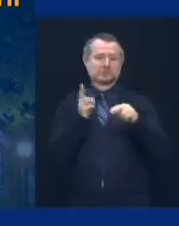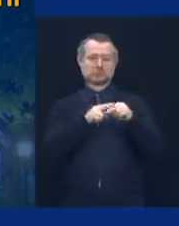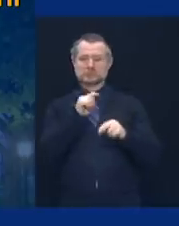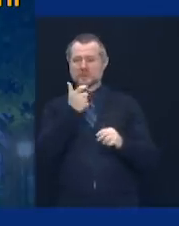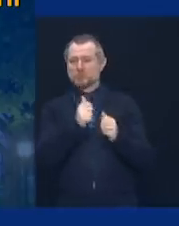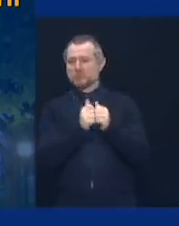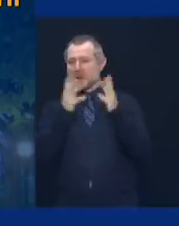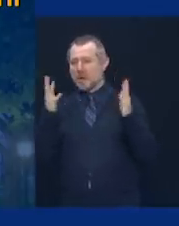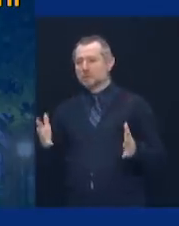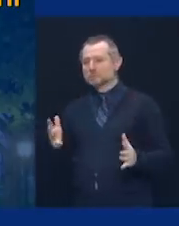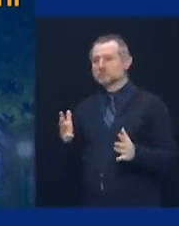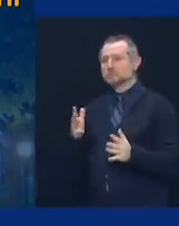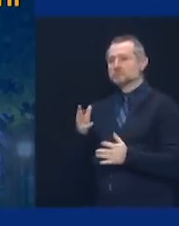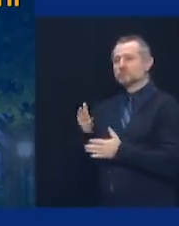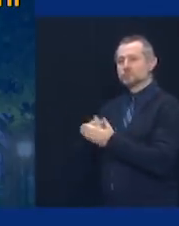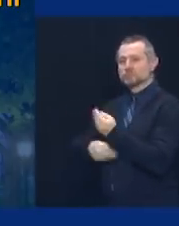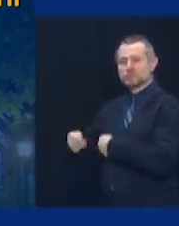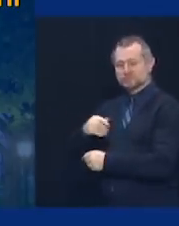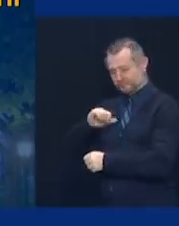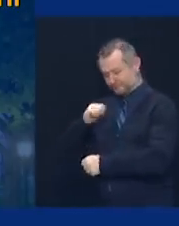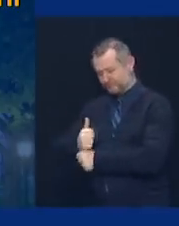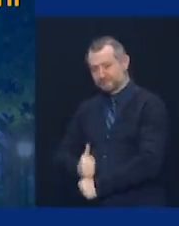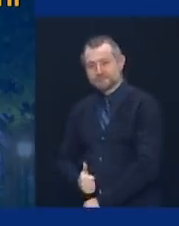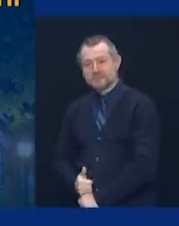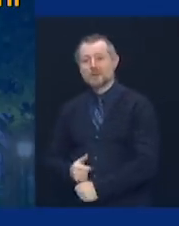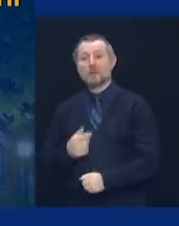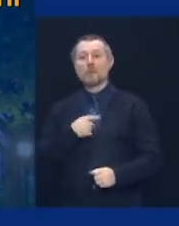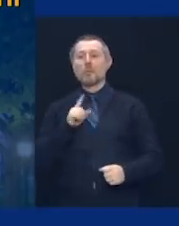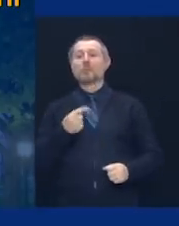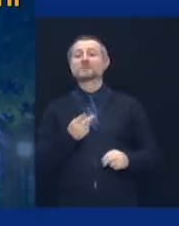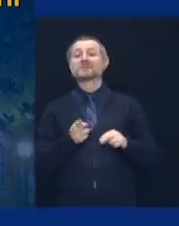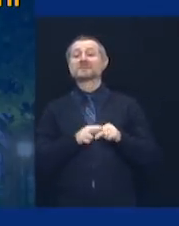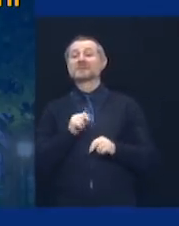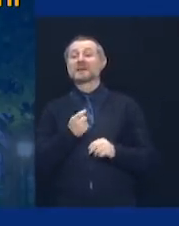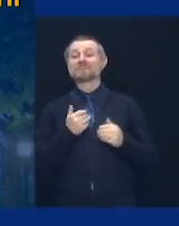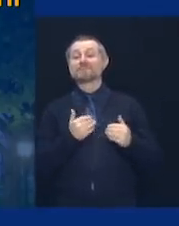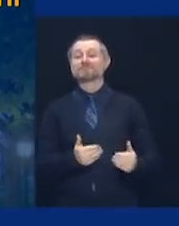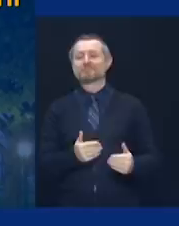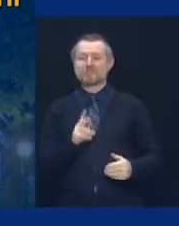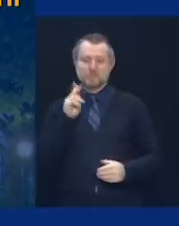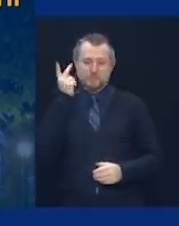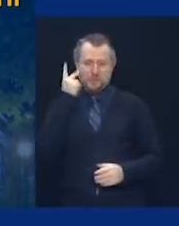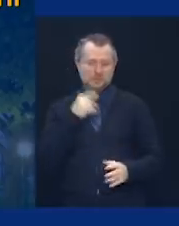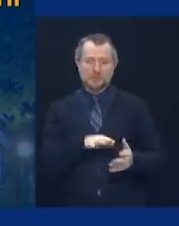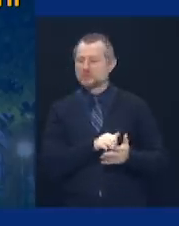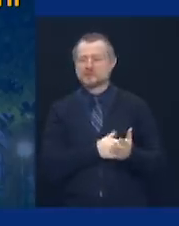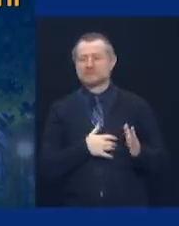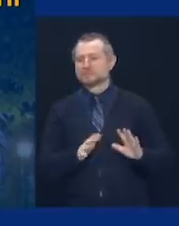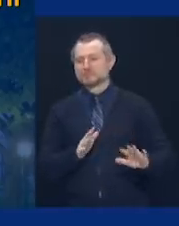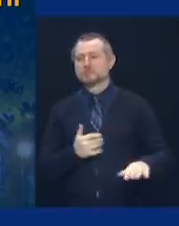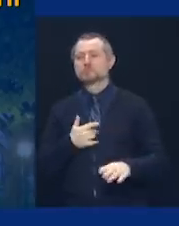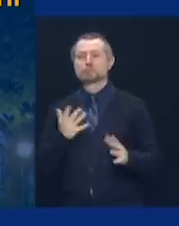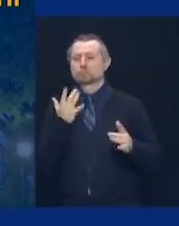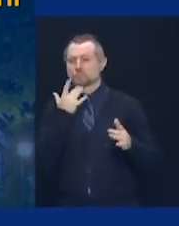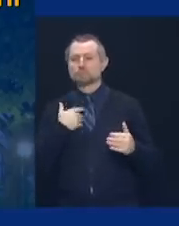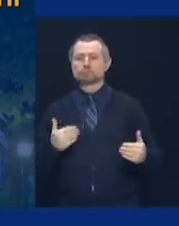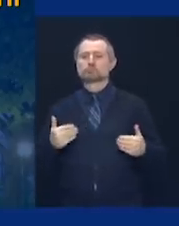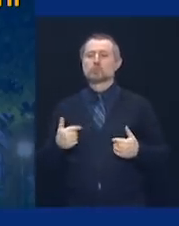political statement. And we have to know how much, and it has to be enough to be meaningful.